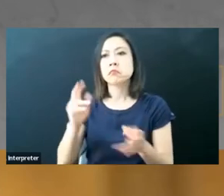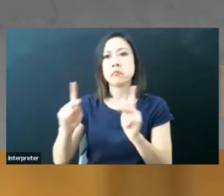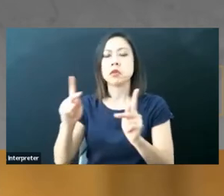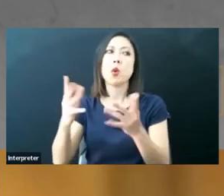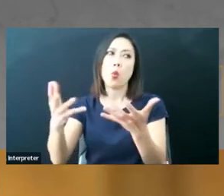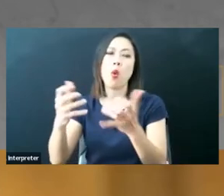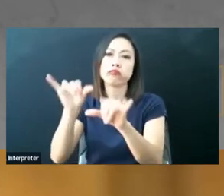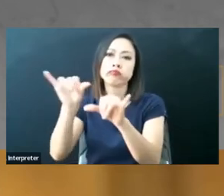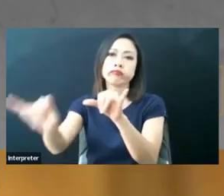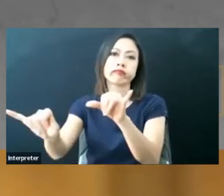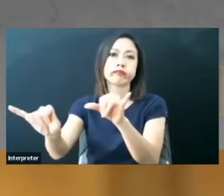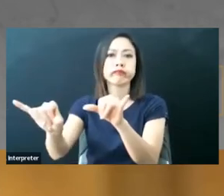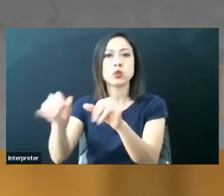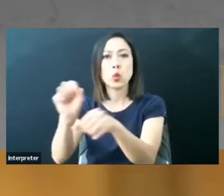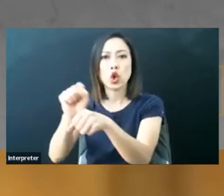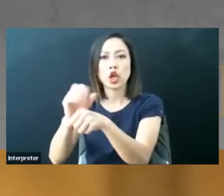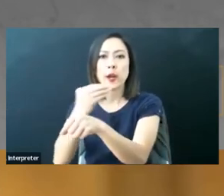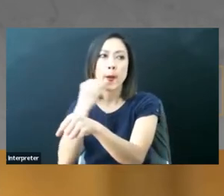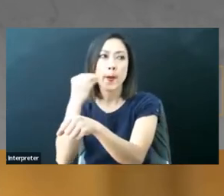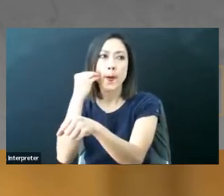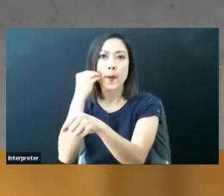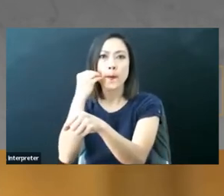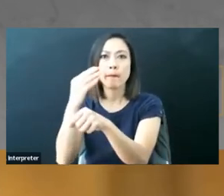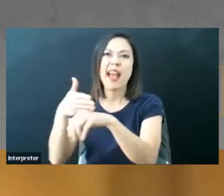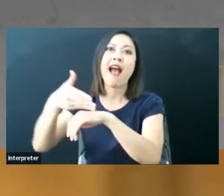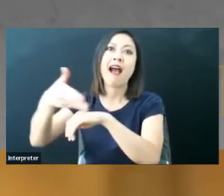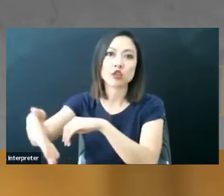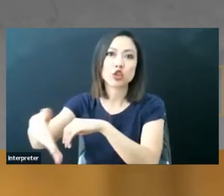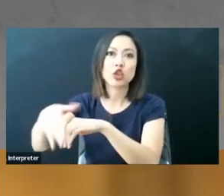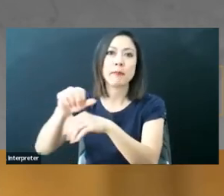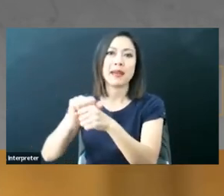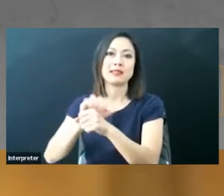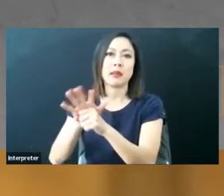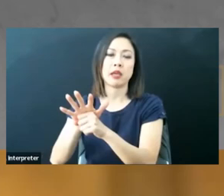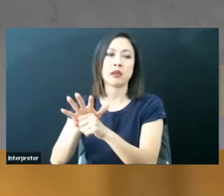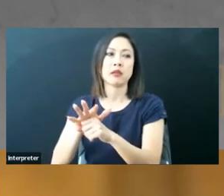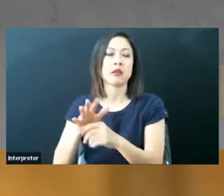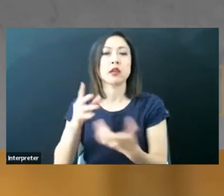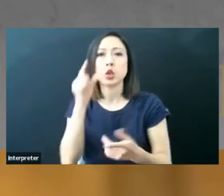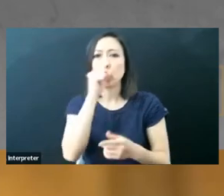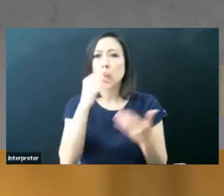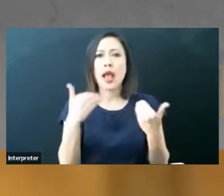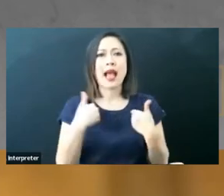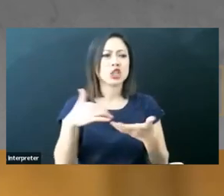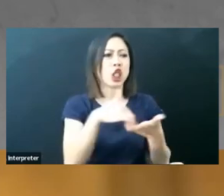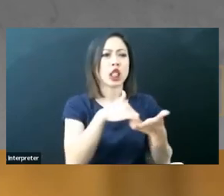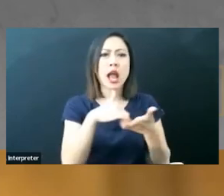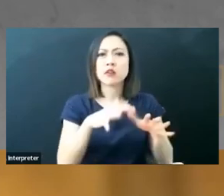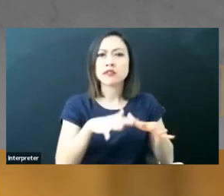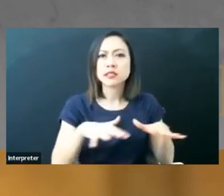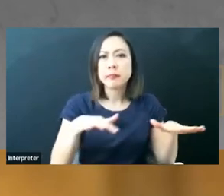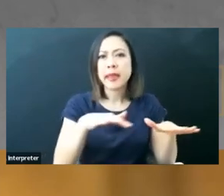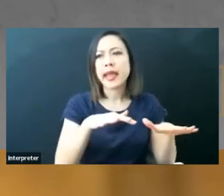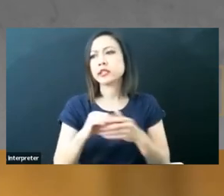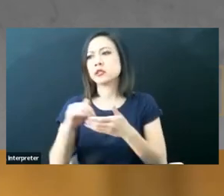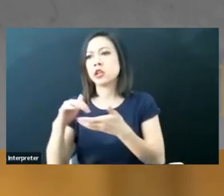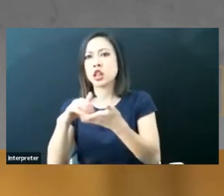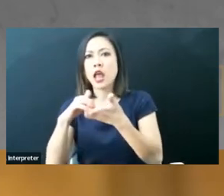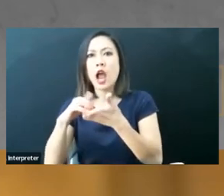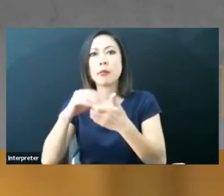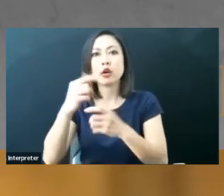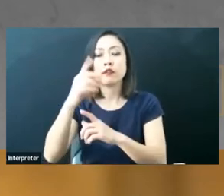home post-pandemic. Google lives on Google Workspace. We have collaborative docs, collaborative tools. Many times,